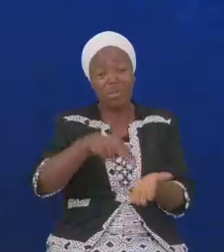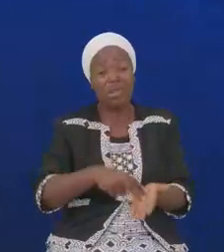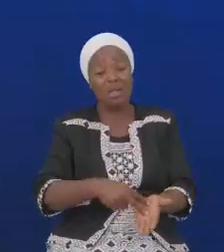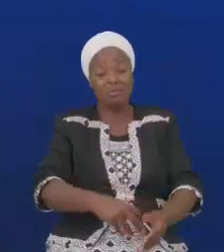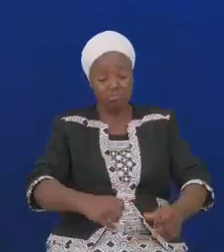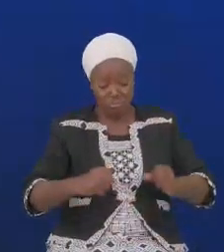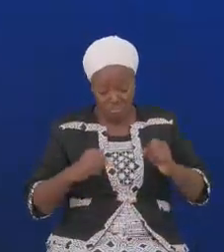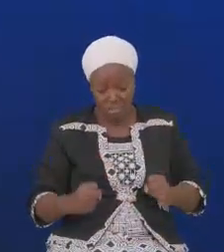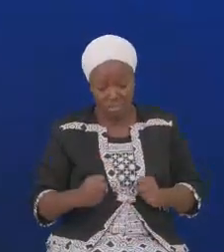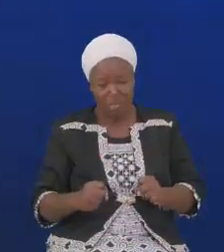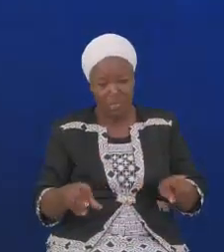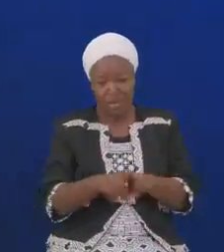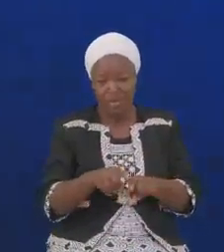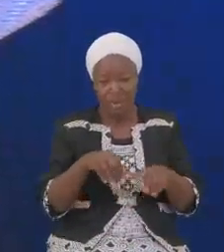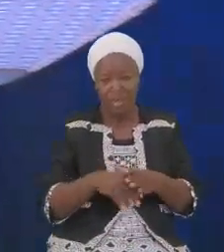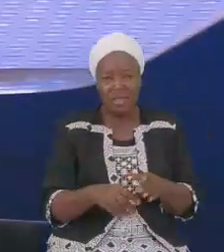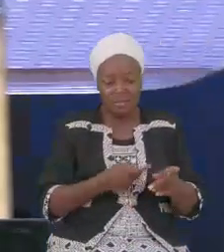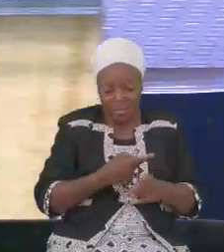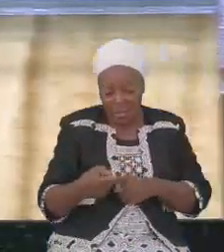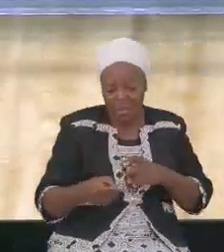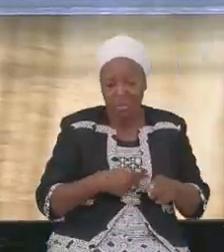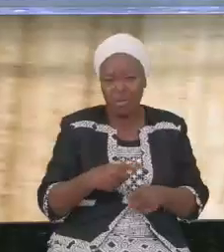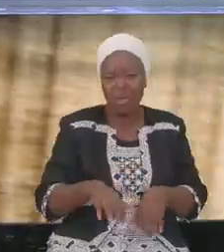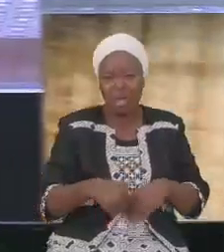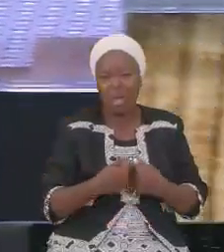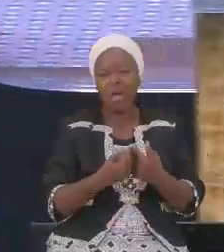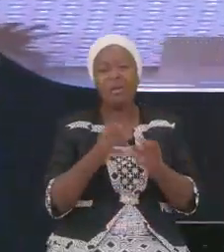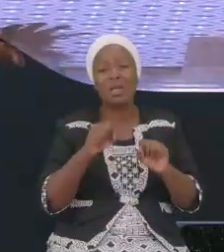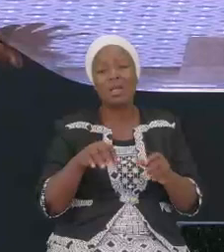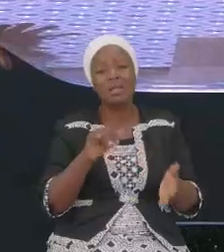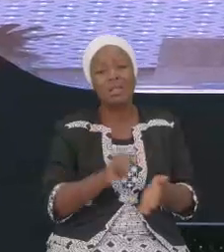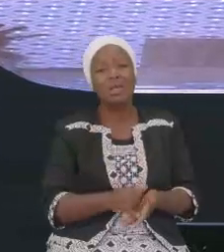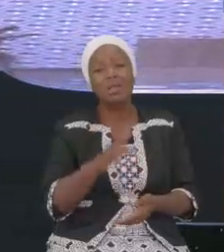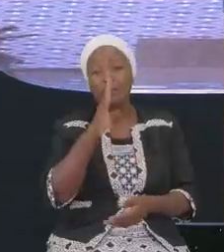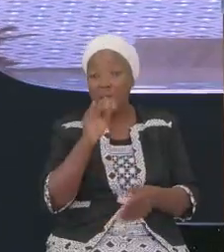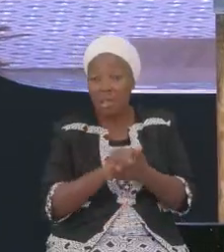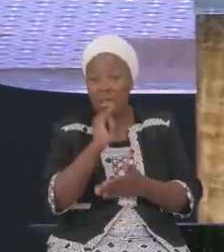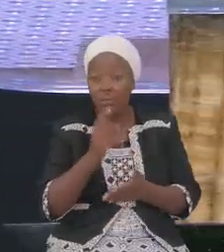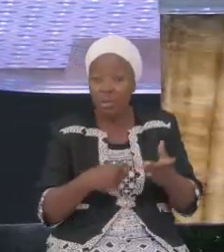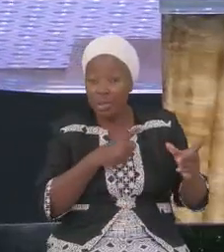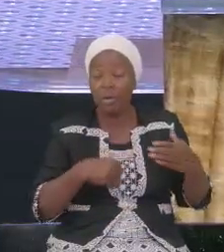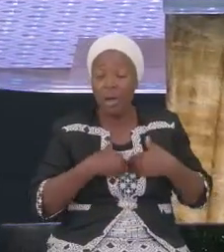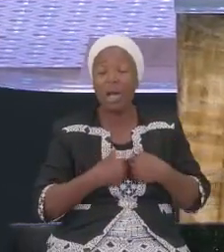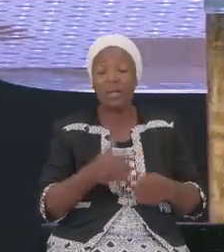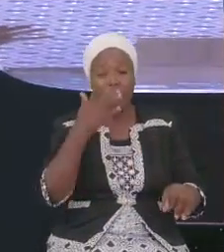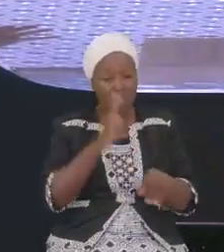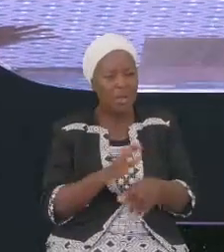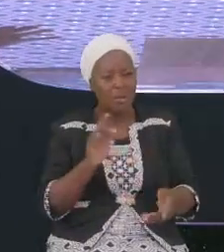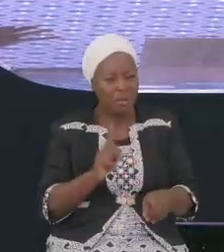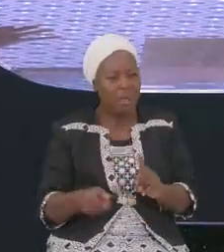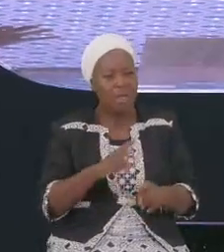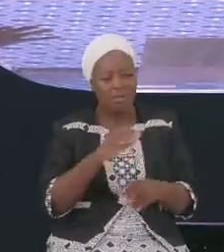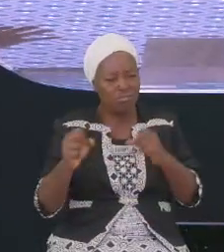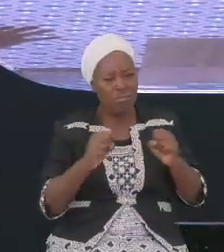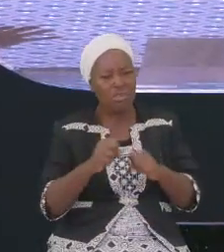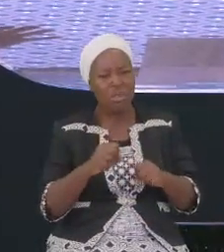in persecution to stand. How can that be? That's what the Lord has promised. But they stagger at the promise of God